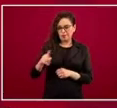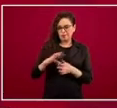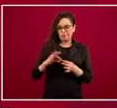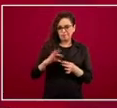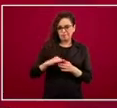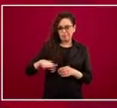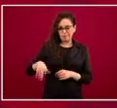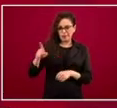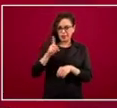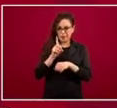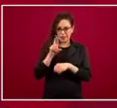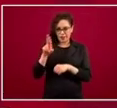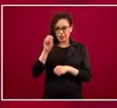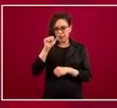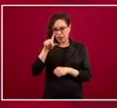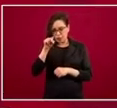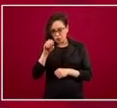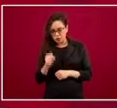both in the